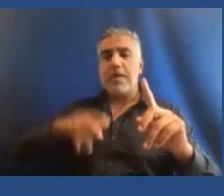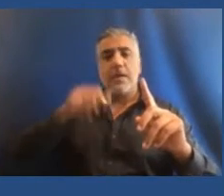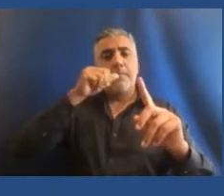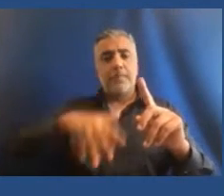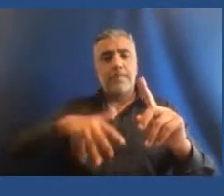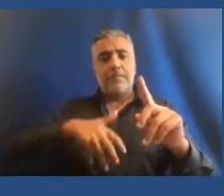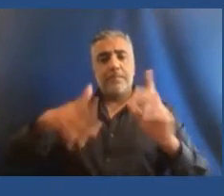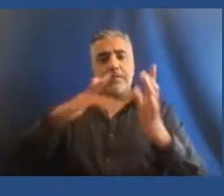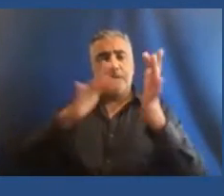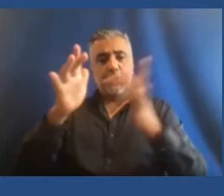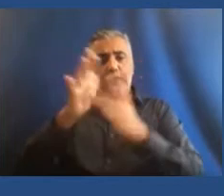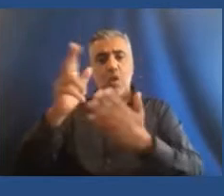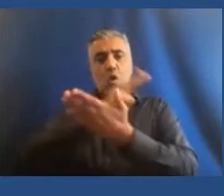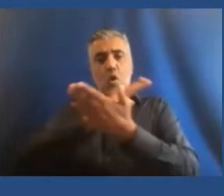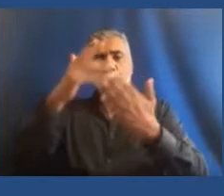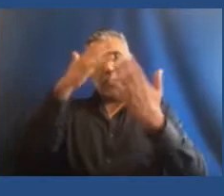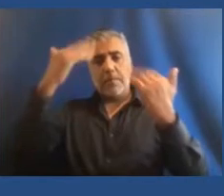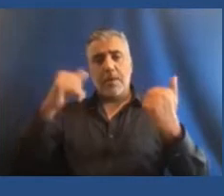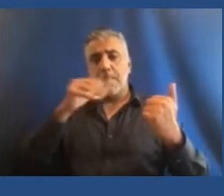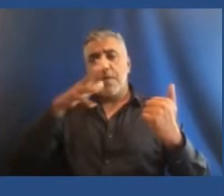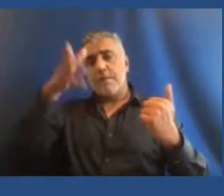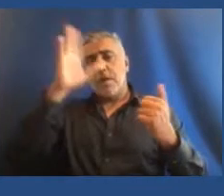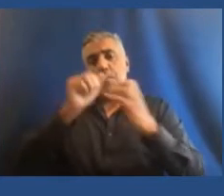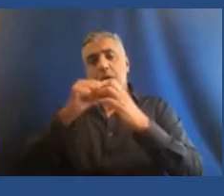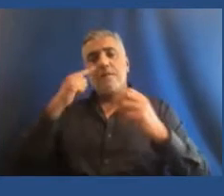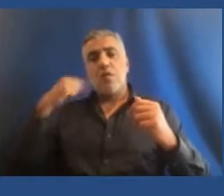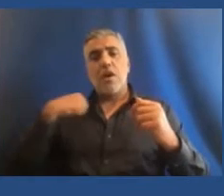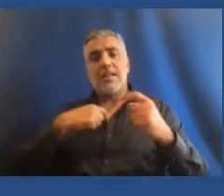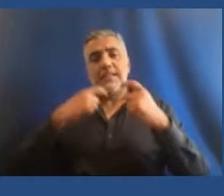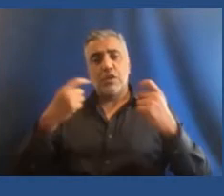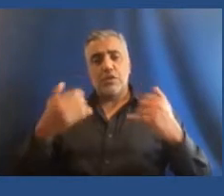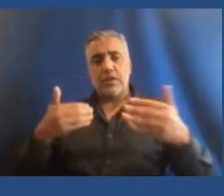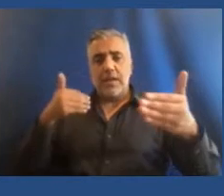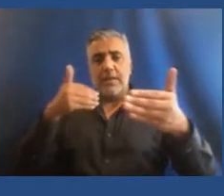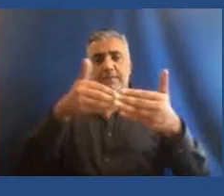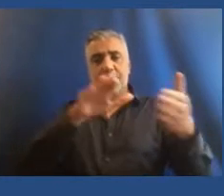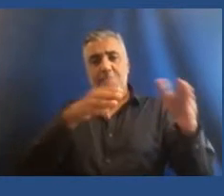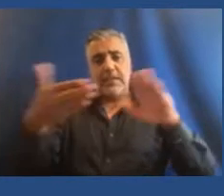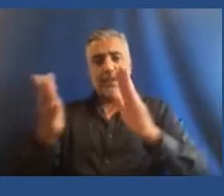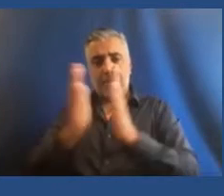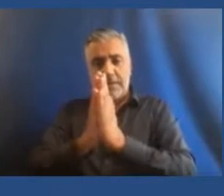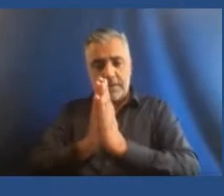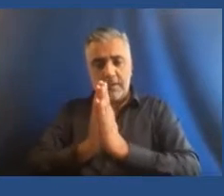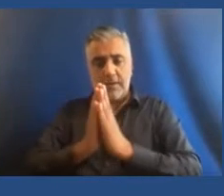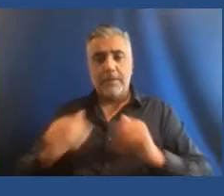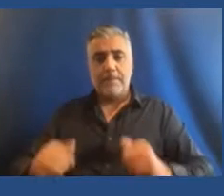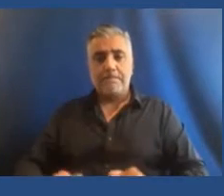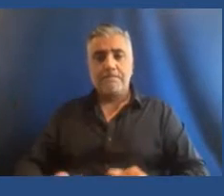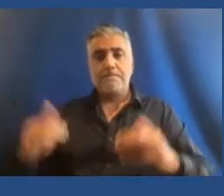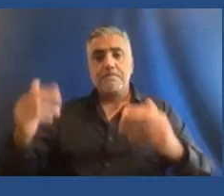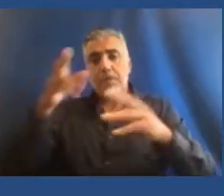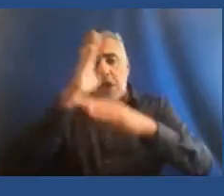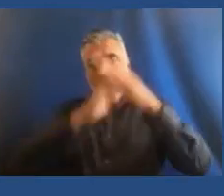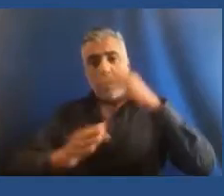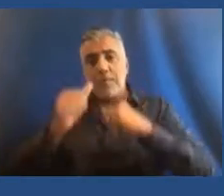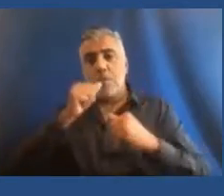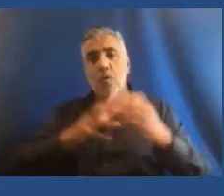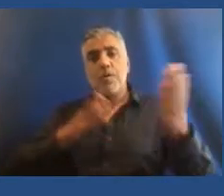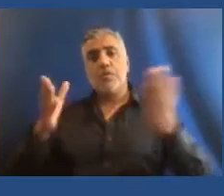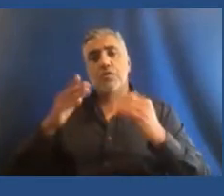Ave Maria, grazia plena, Dominus tecum, benedicta tui mulieribus et benedicto frutto ventris tui, Jesus.